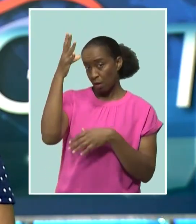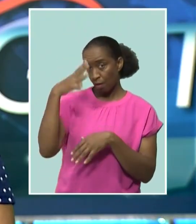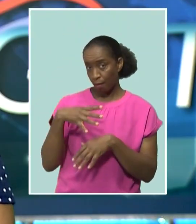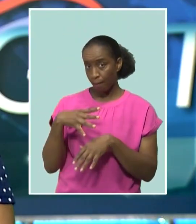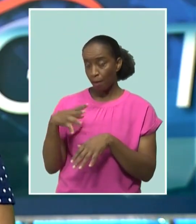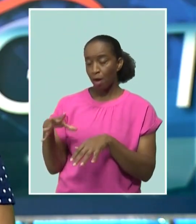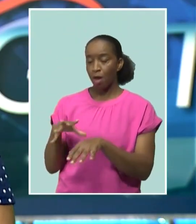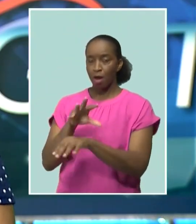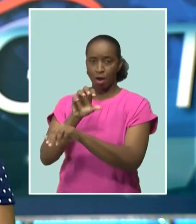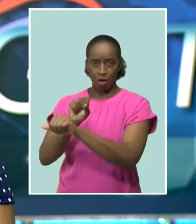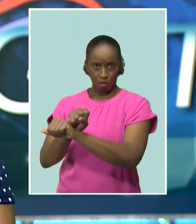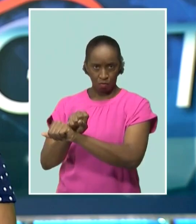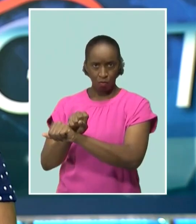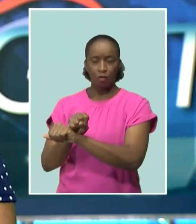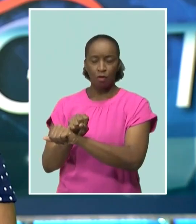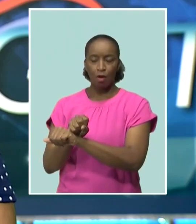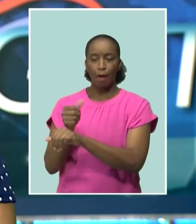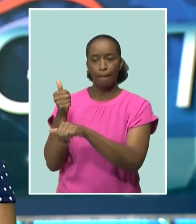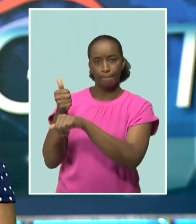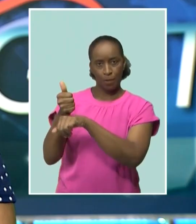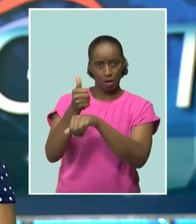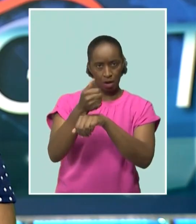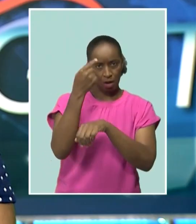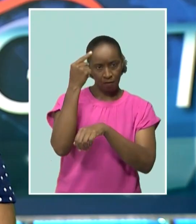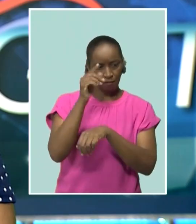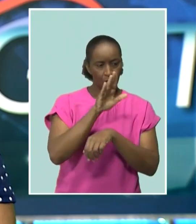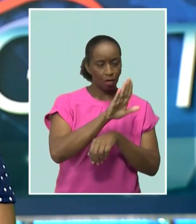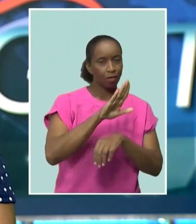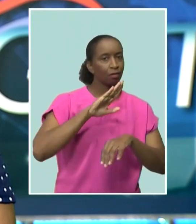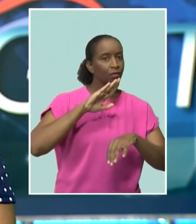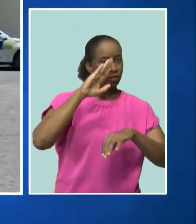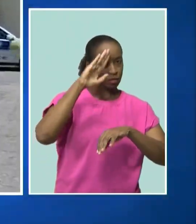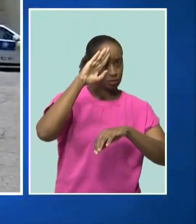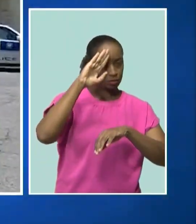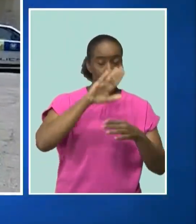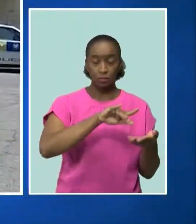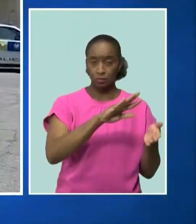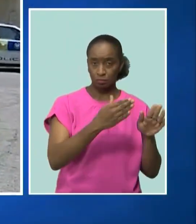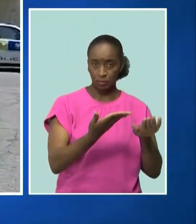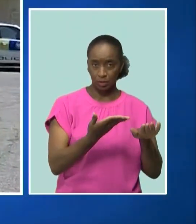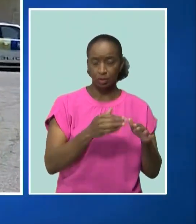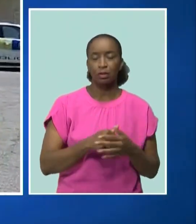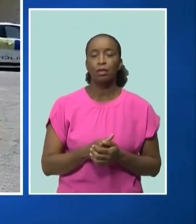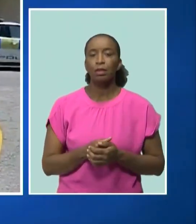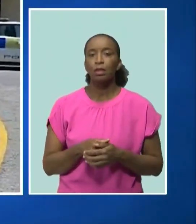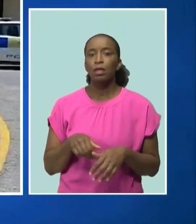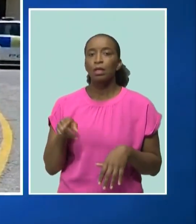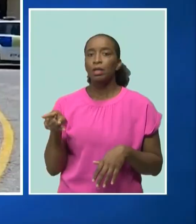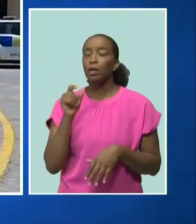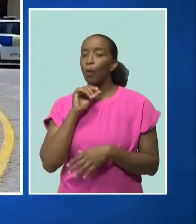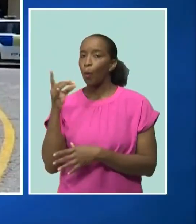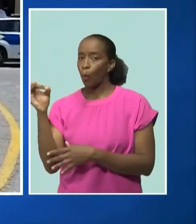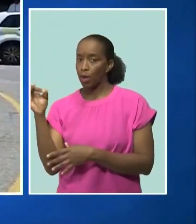with the death of Shonathan Chase. They are 18-year-old Kairiko Dante Darrell Clark